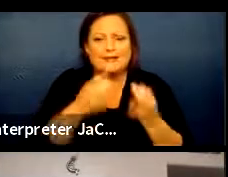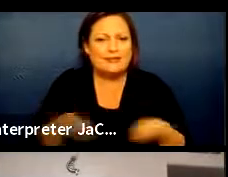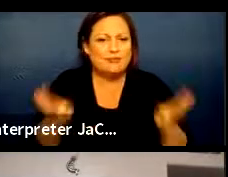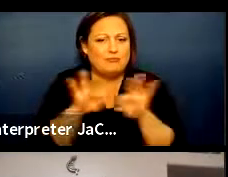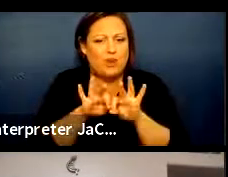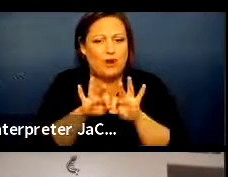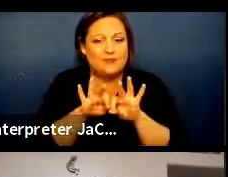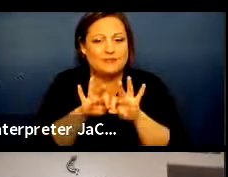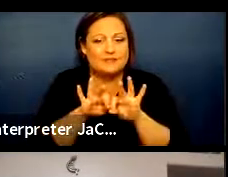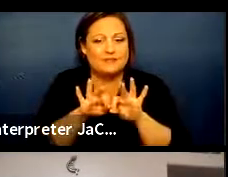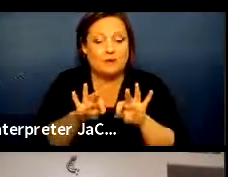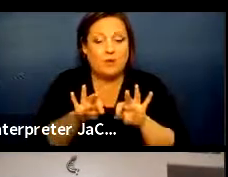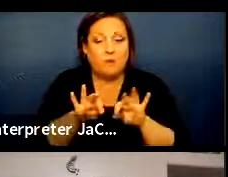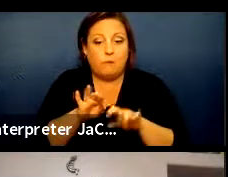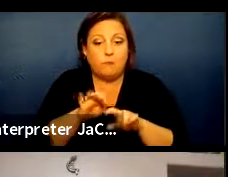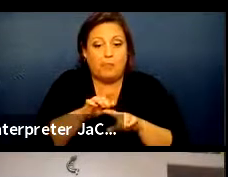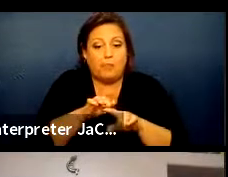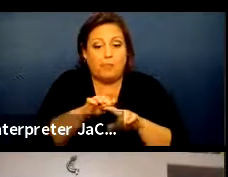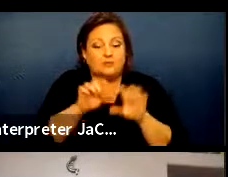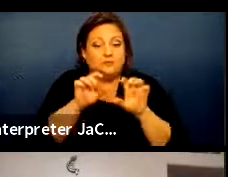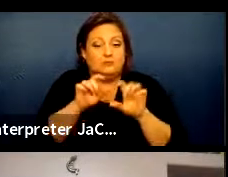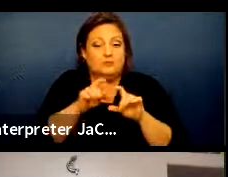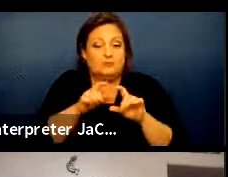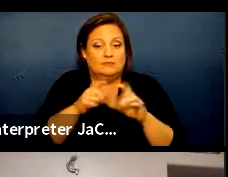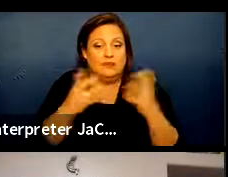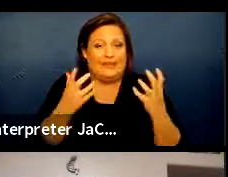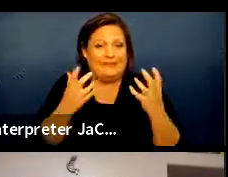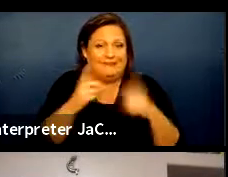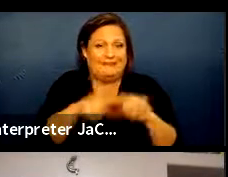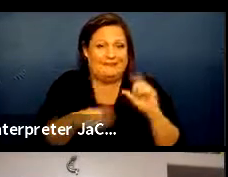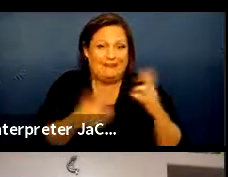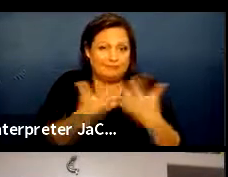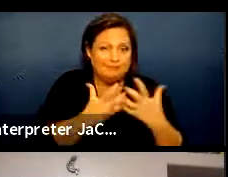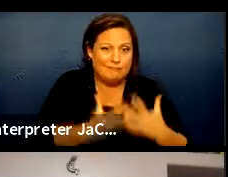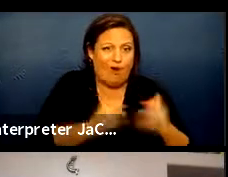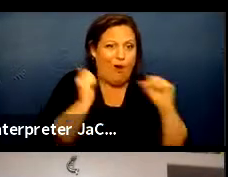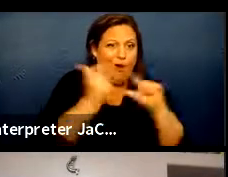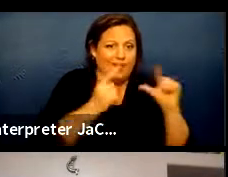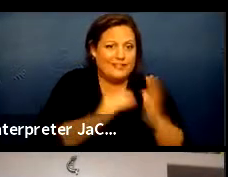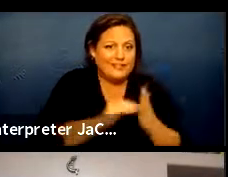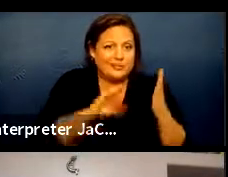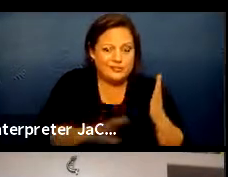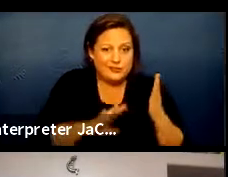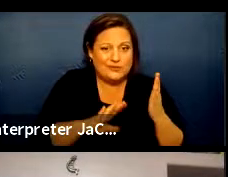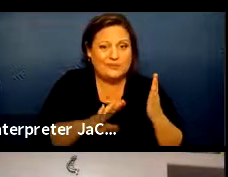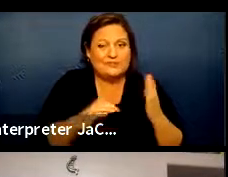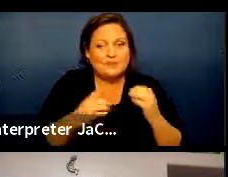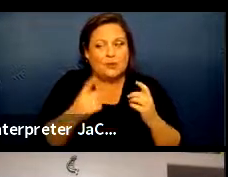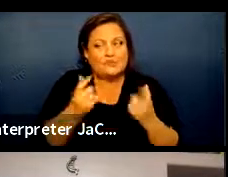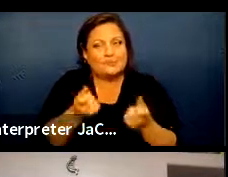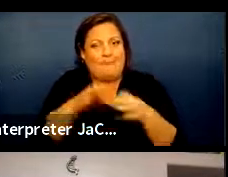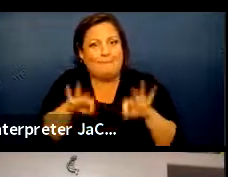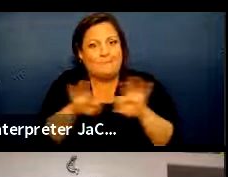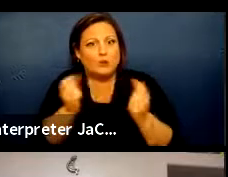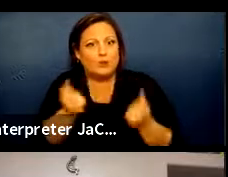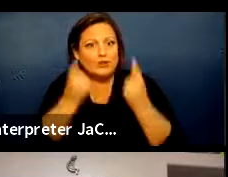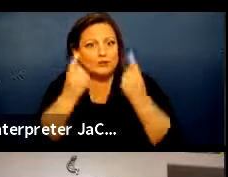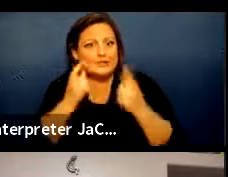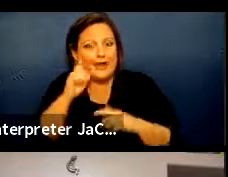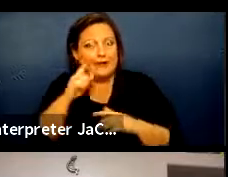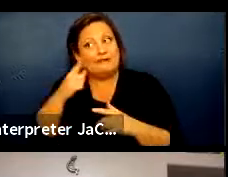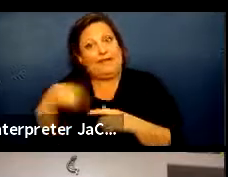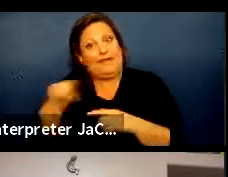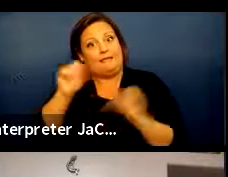can't accommodate all of the students who wish to be nurses. So it's important that we're able to predict success in these